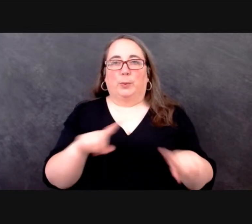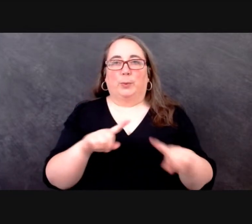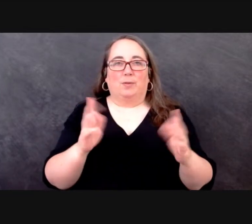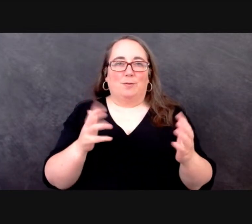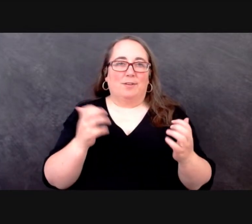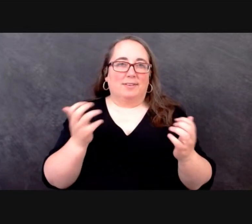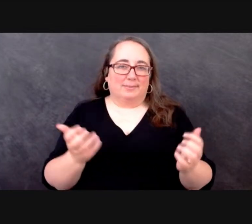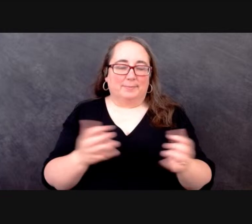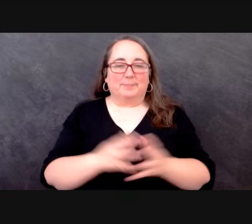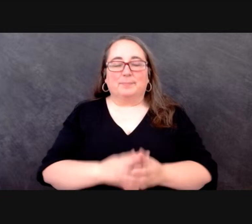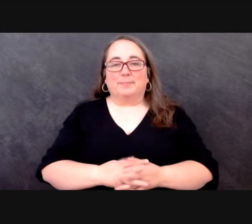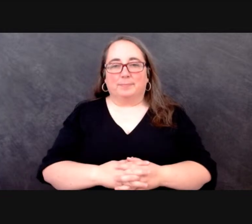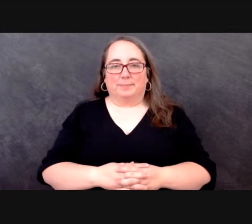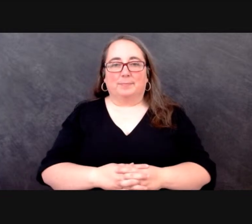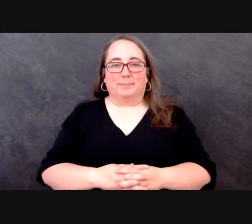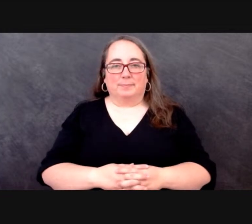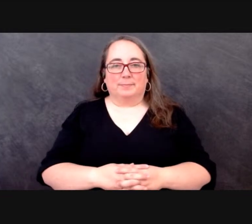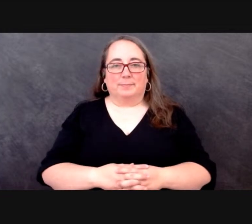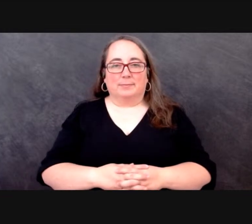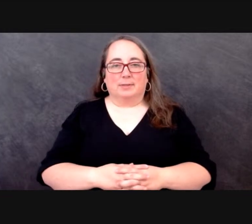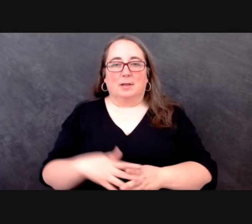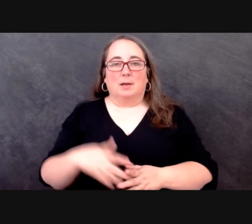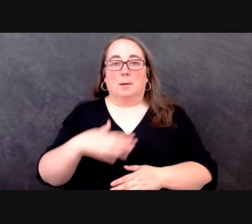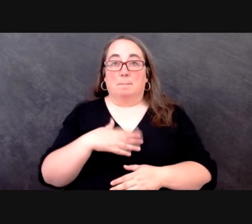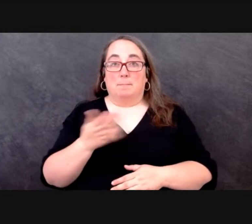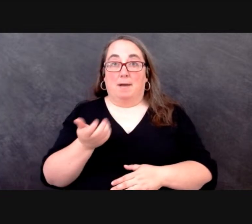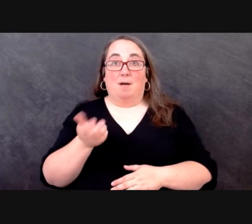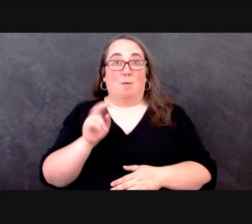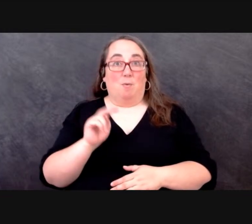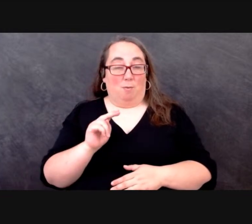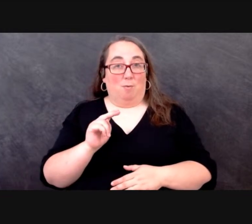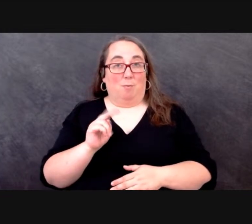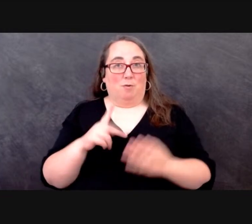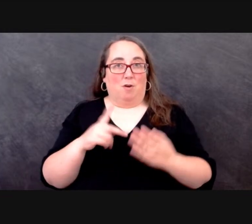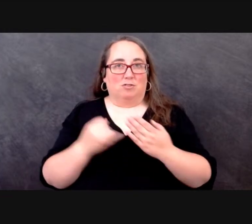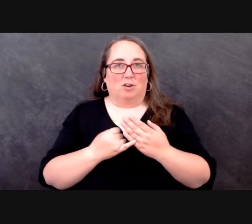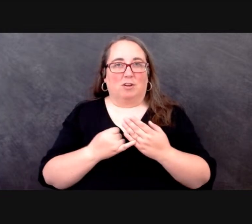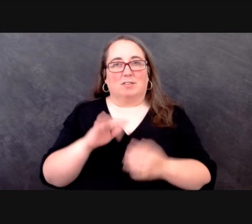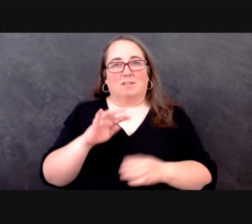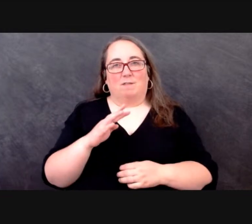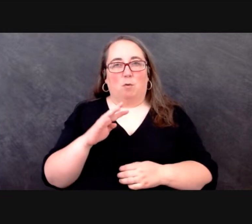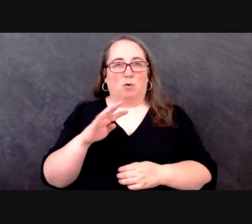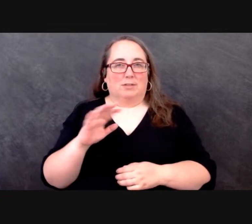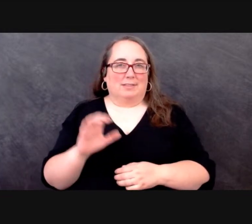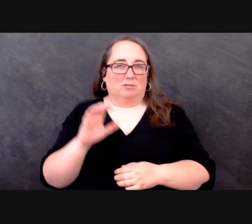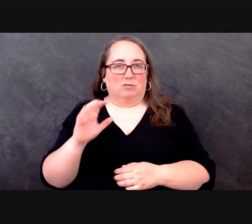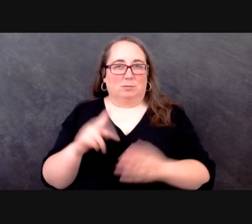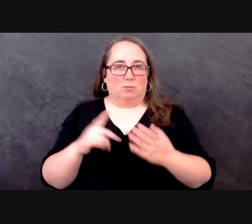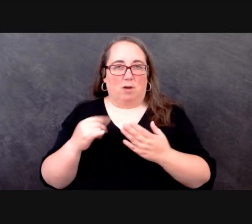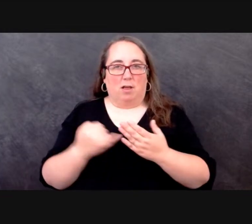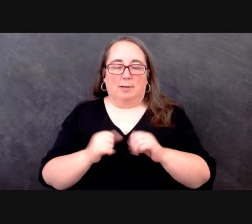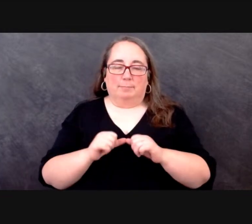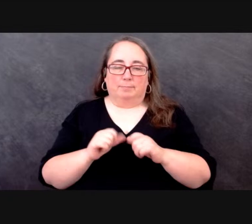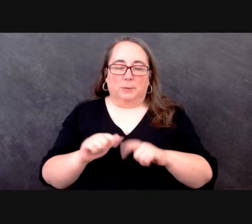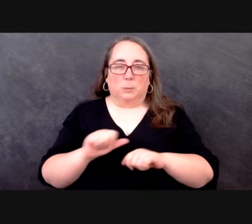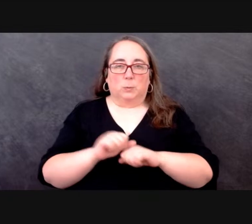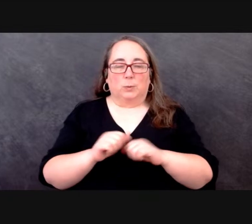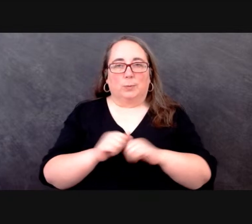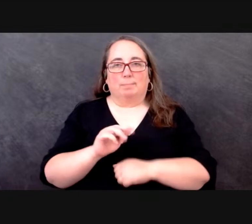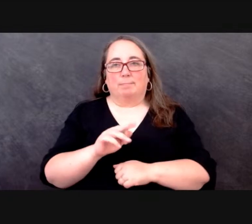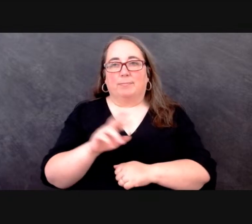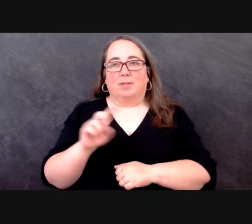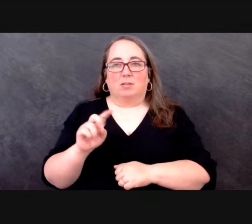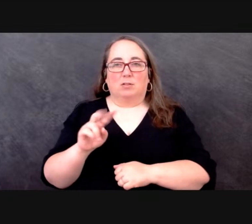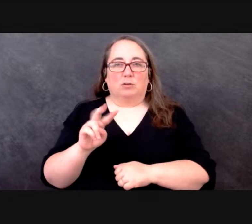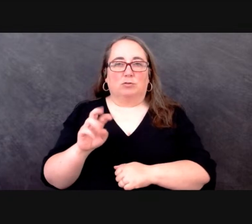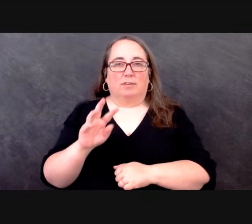audience. My own operation, the Maryland's 4 Centuries Project, is continuing to work with the Maryland